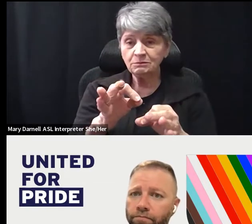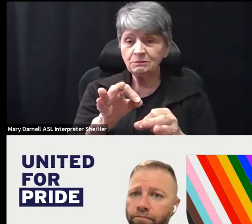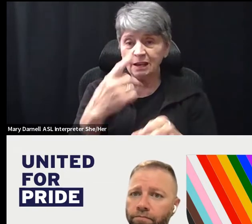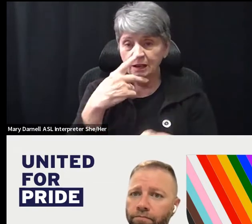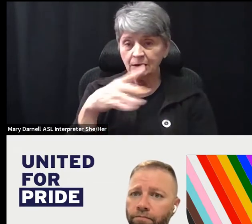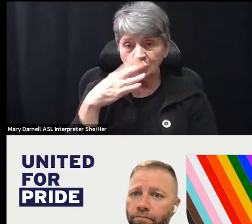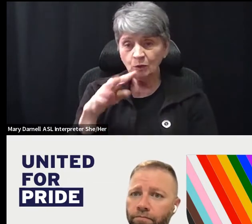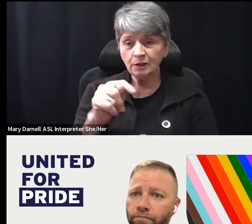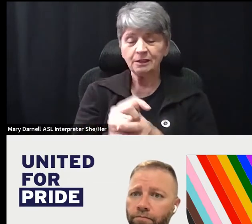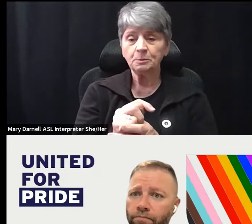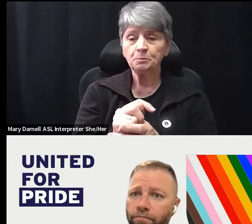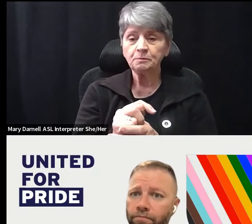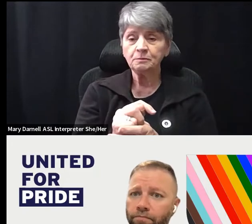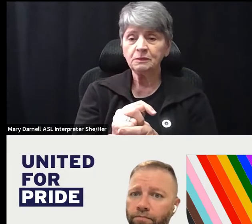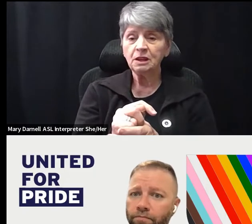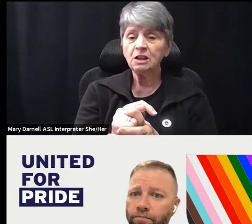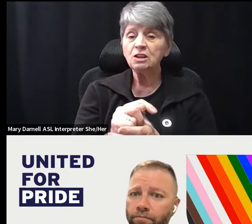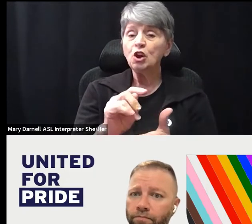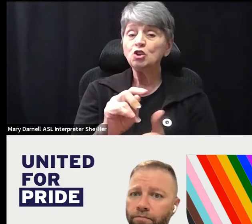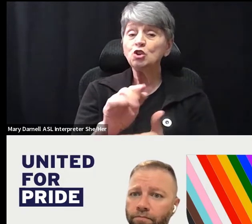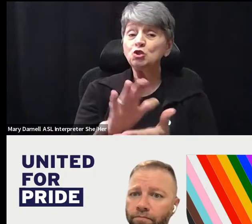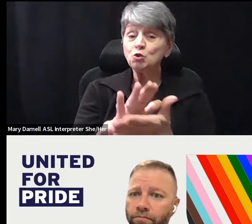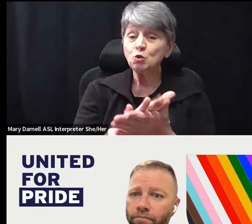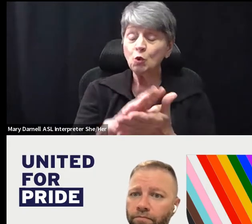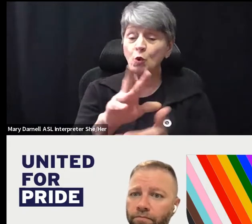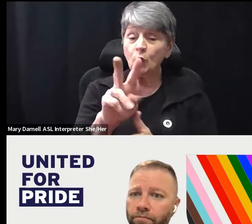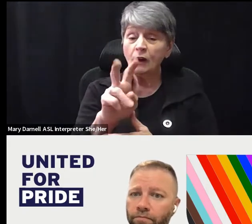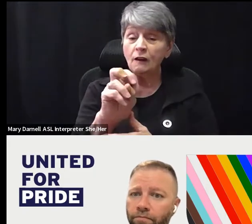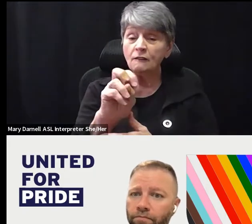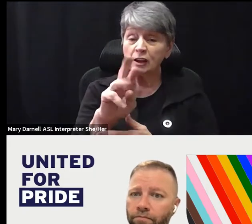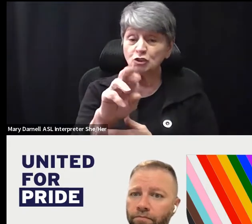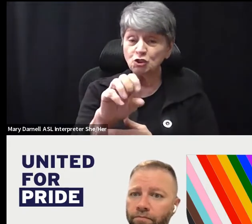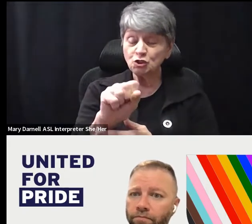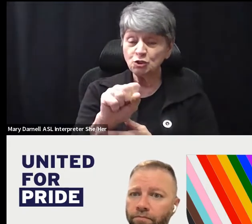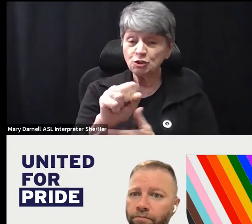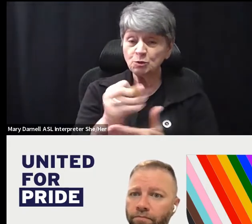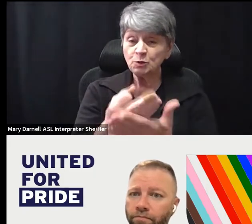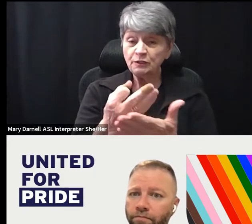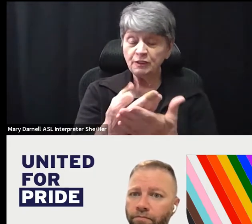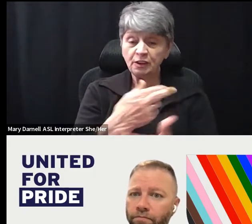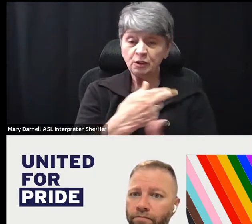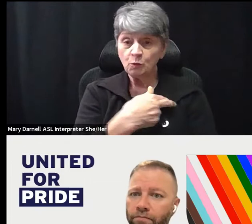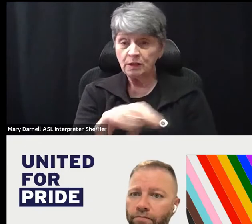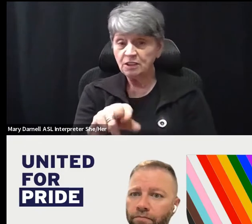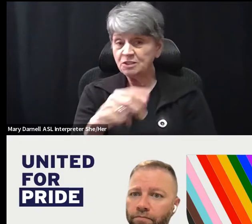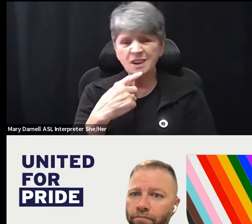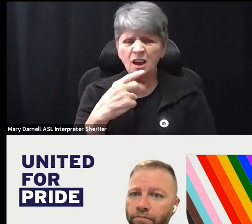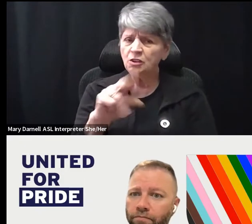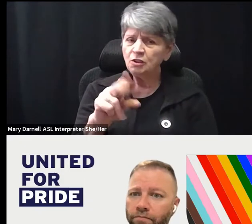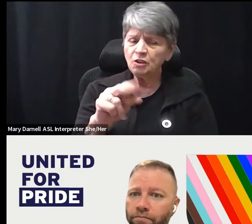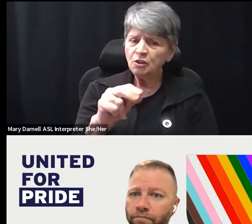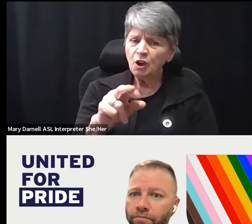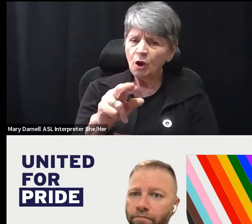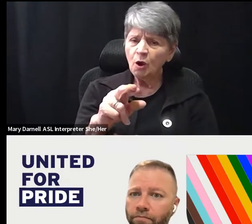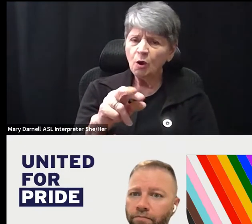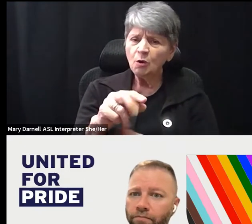vouchers, or that school vouchers at religious schools would fund religion. And they said, no, again, you're just ruling out all religious schools. You're not looking to see what they